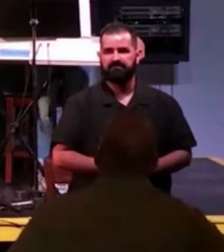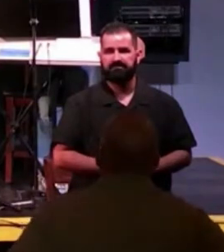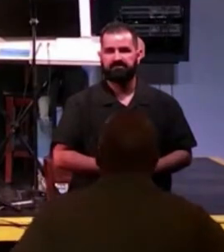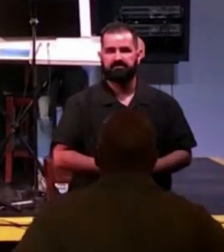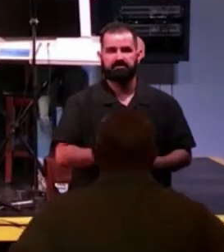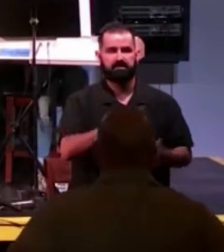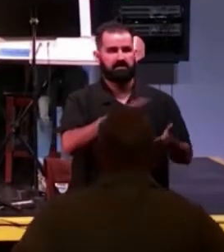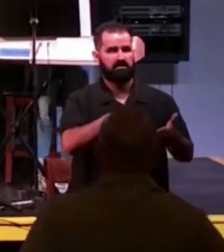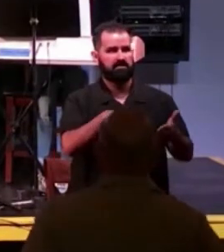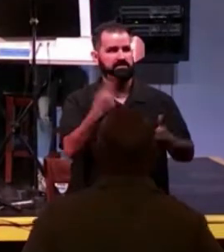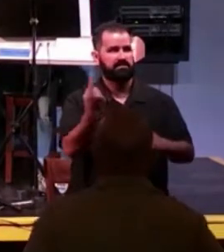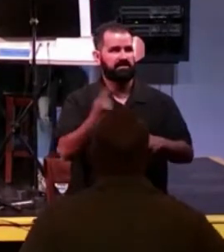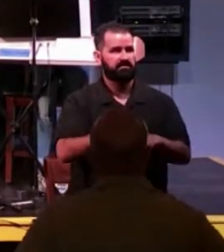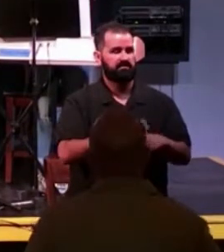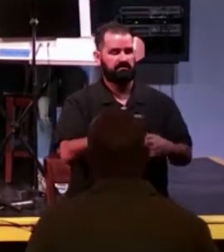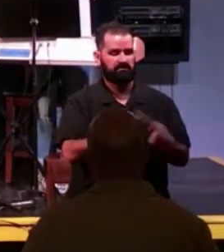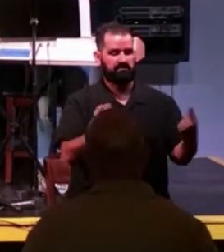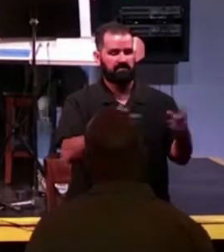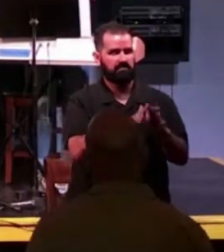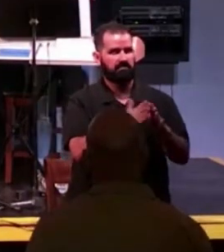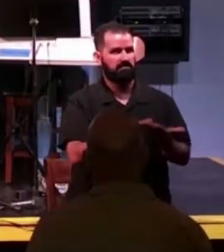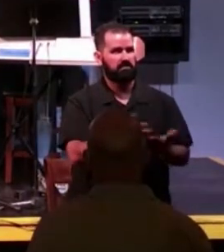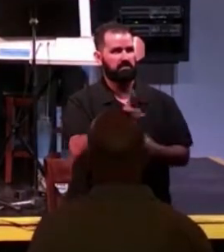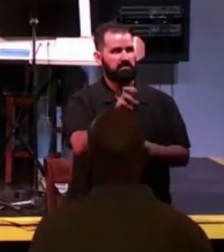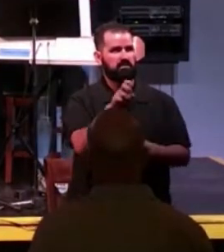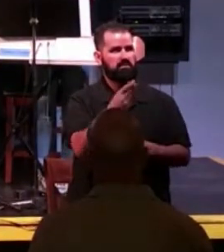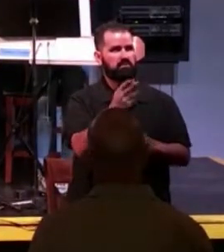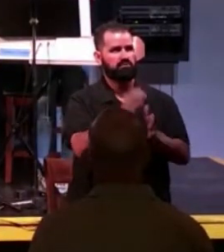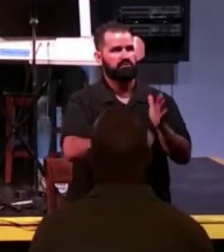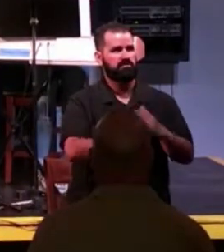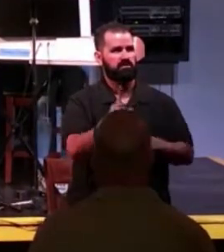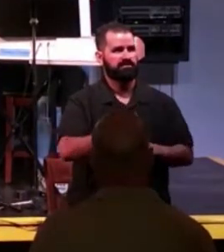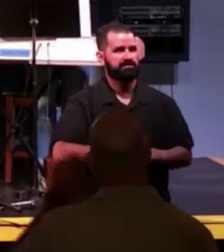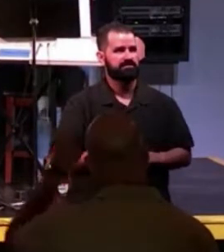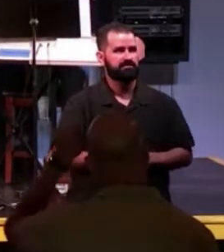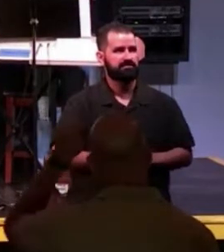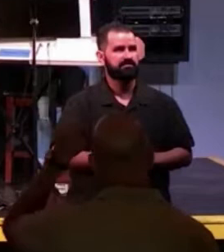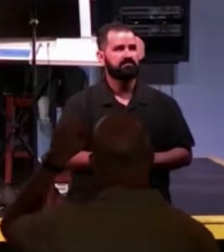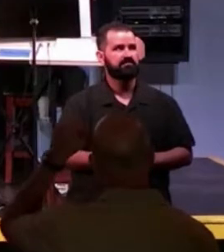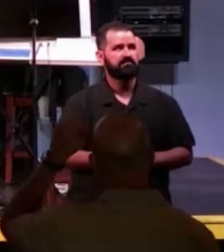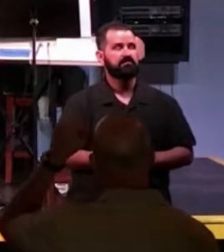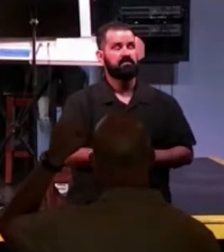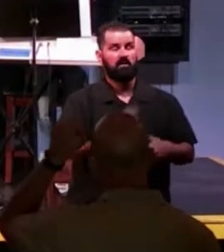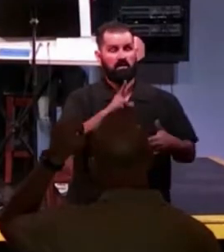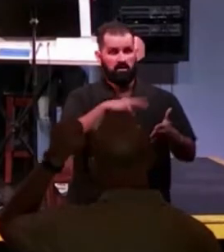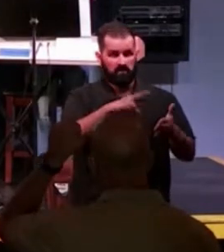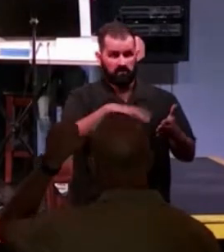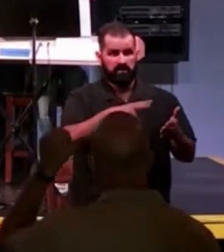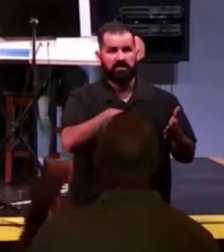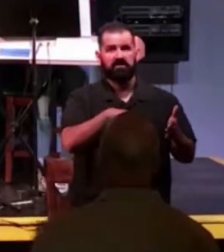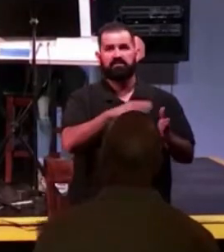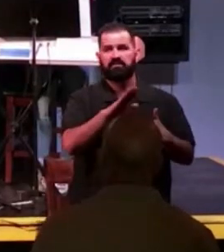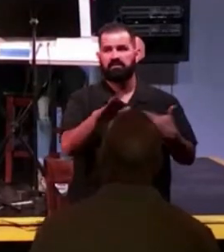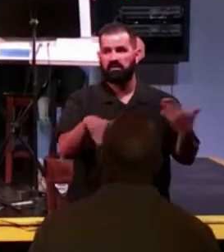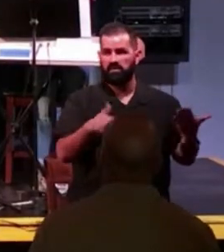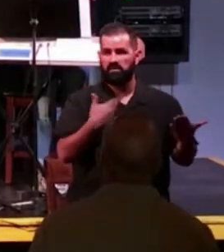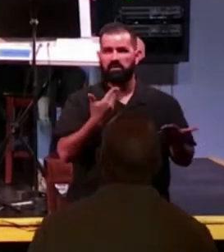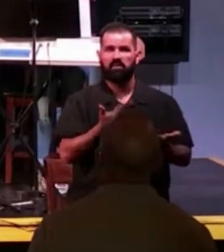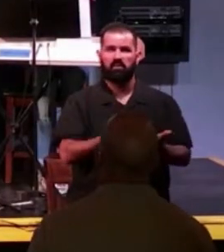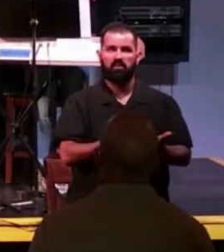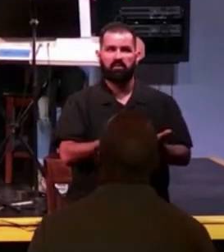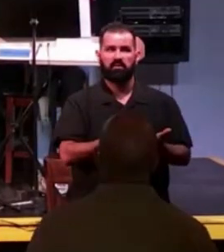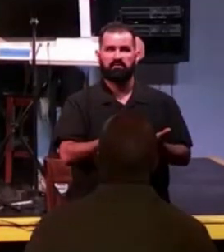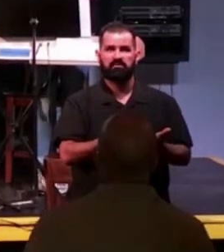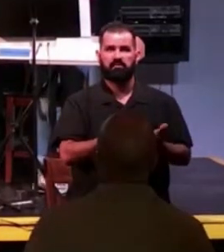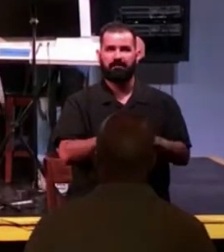I'm going to read something from the book of Ruth, chapter 1. We're going to read the entire book, not the